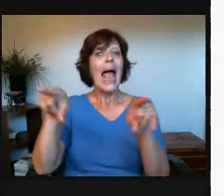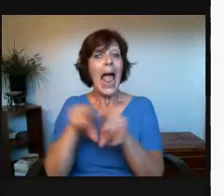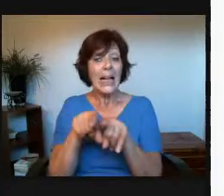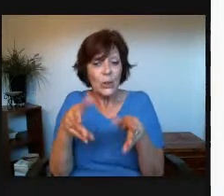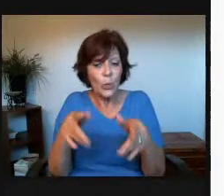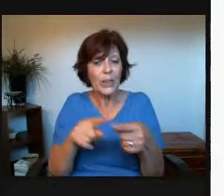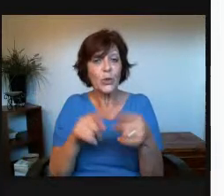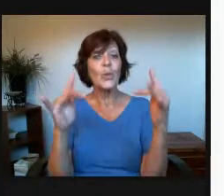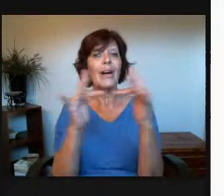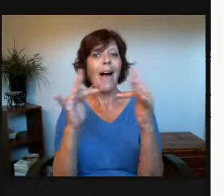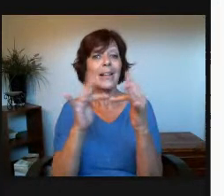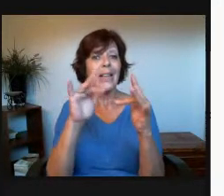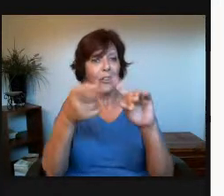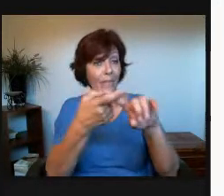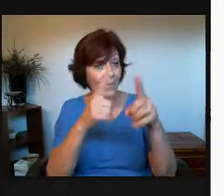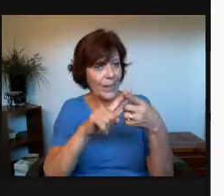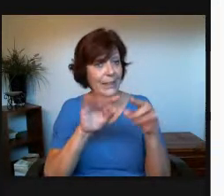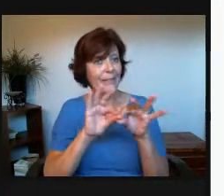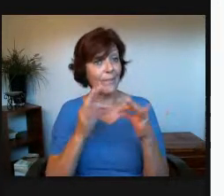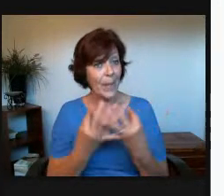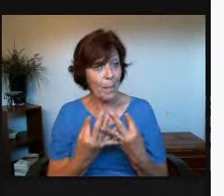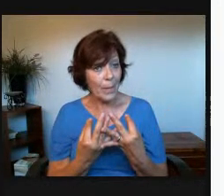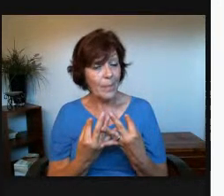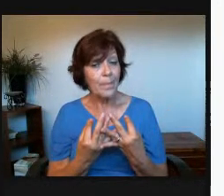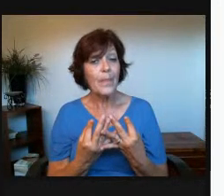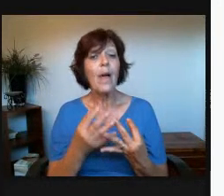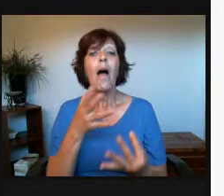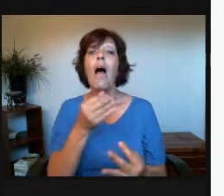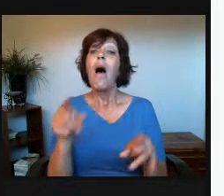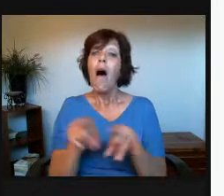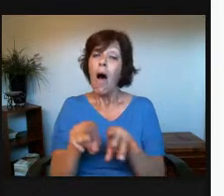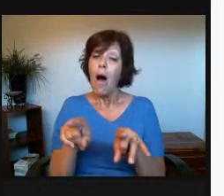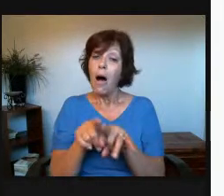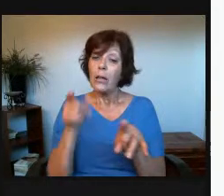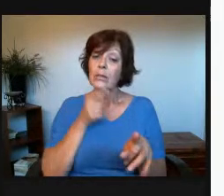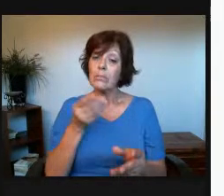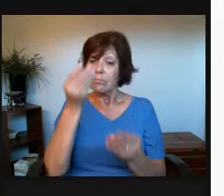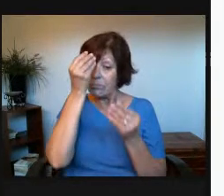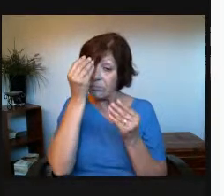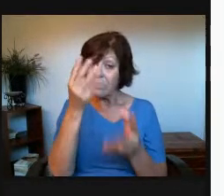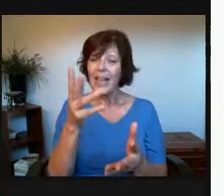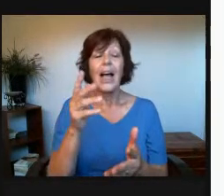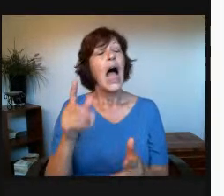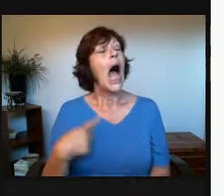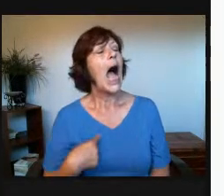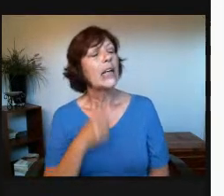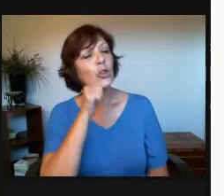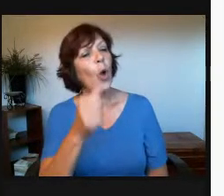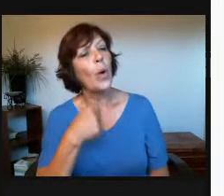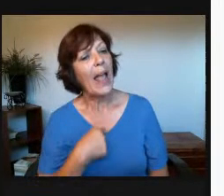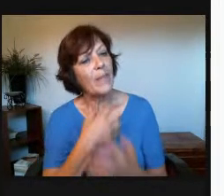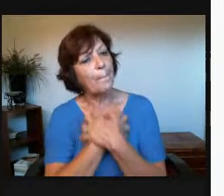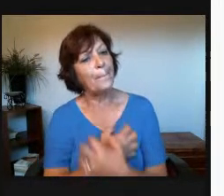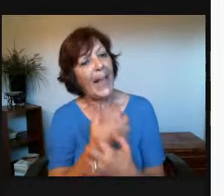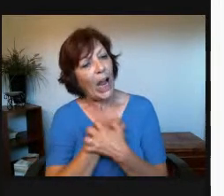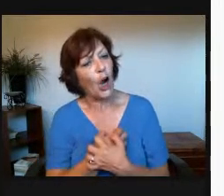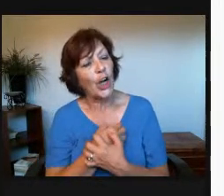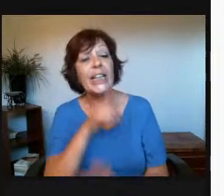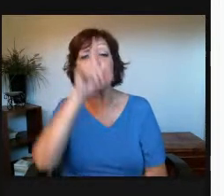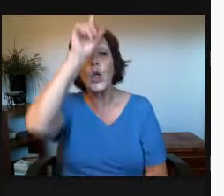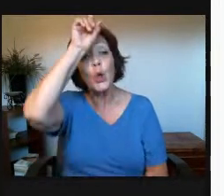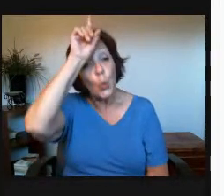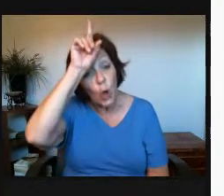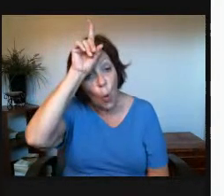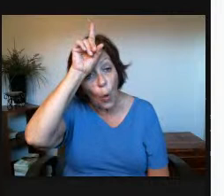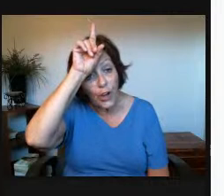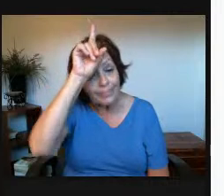mechanism for your friends and family. And the next thing I would like you to know is that I really don't have a teddy bear. It is actually a unicorn,